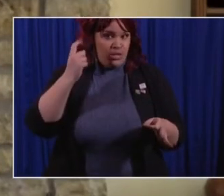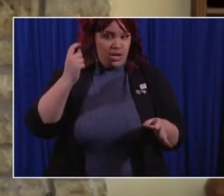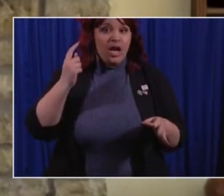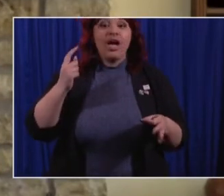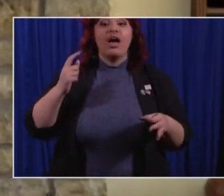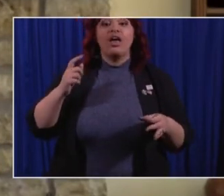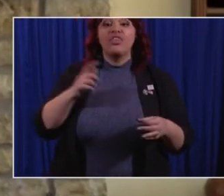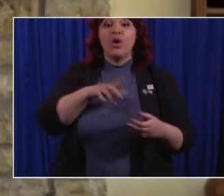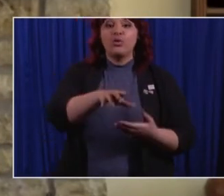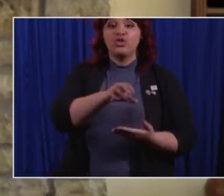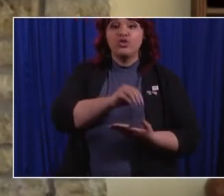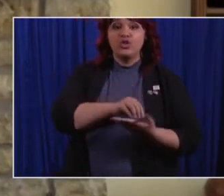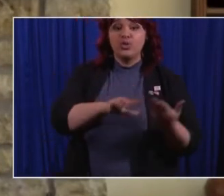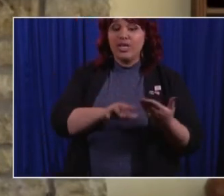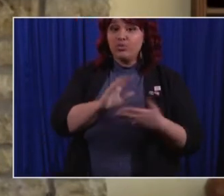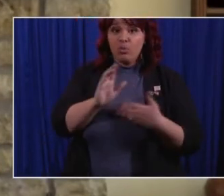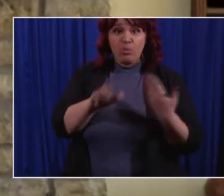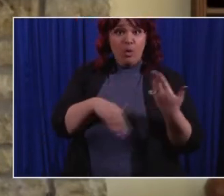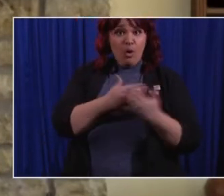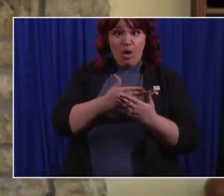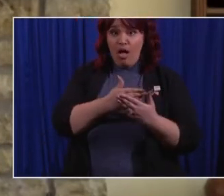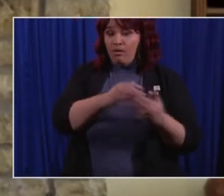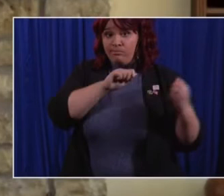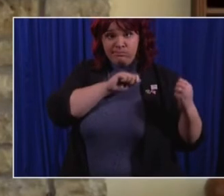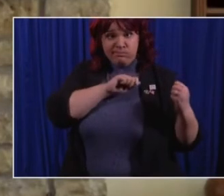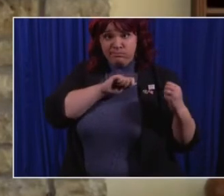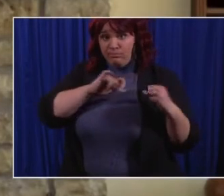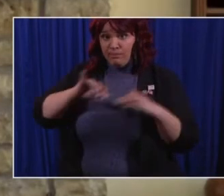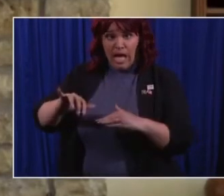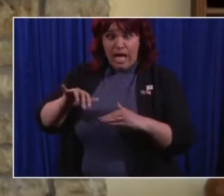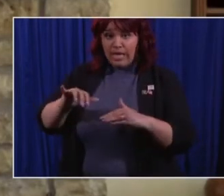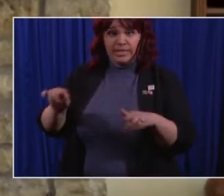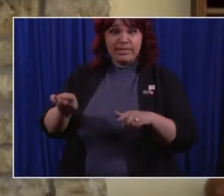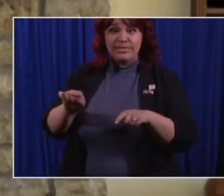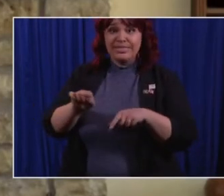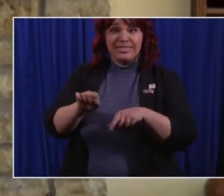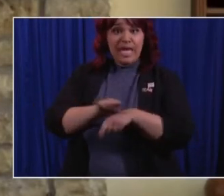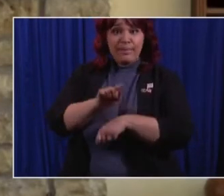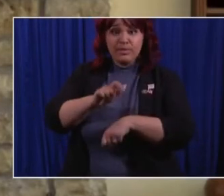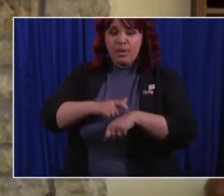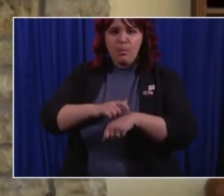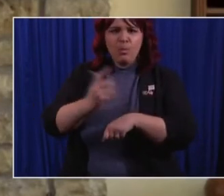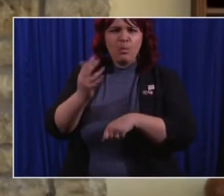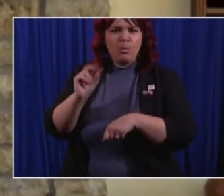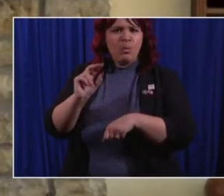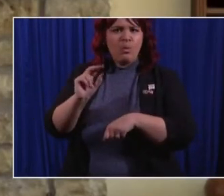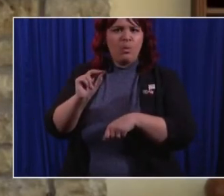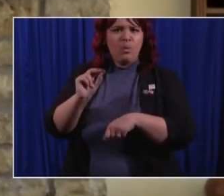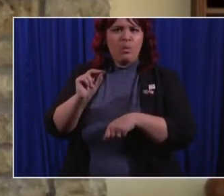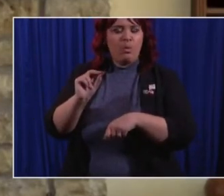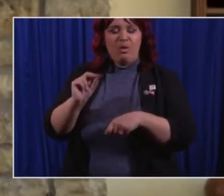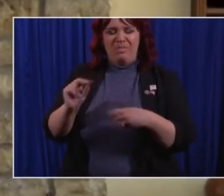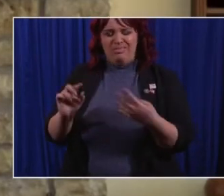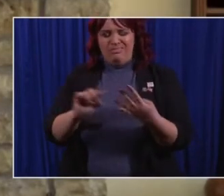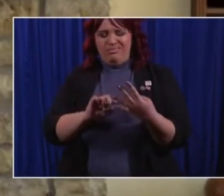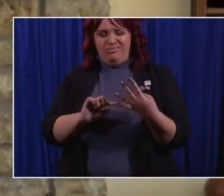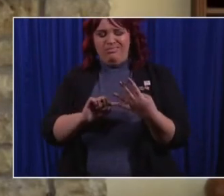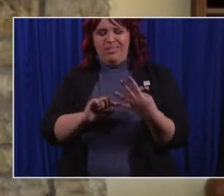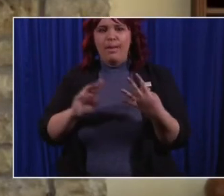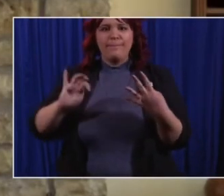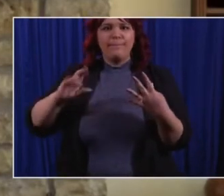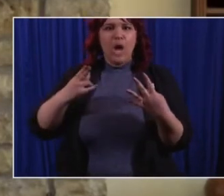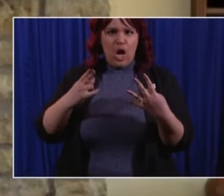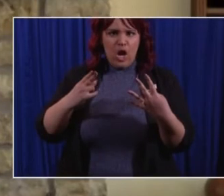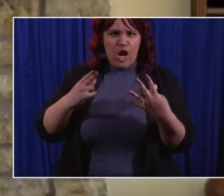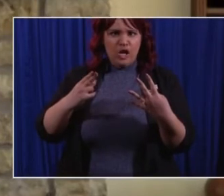students aren't going to be going back or have the chance to go back hybrid until the last week of March. So I guess kind of what's